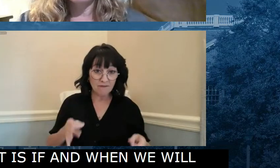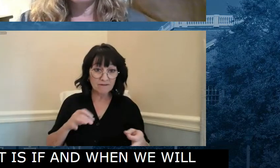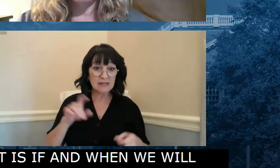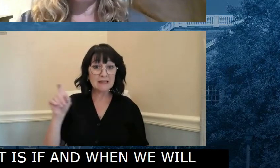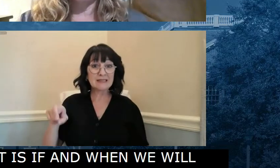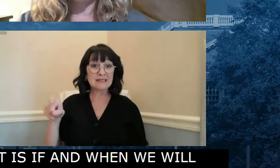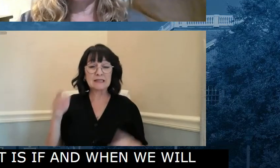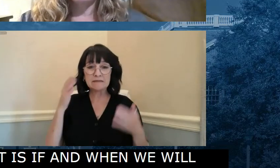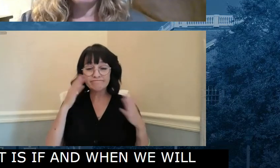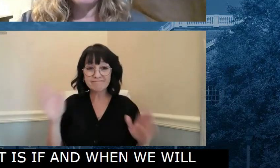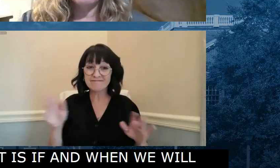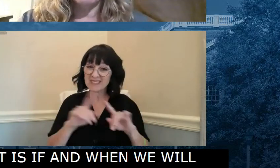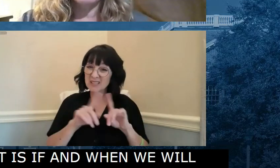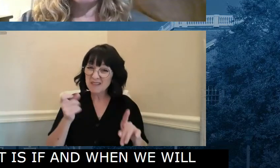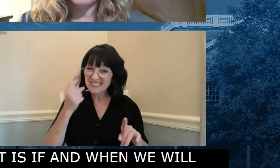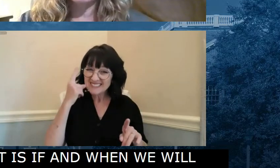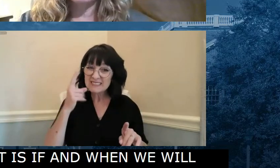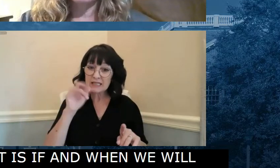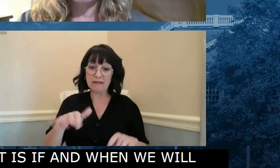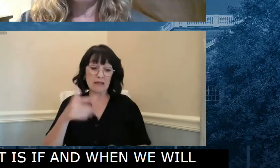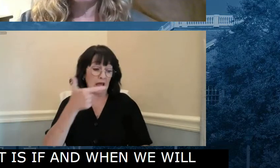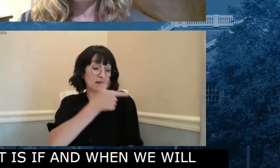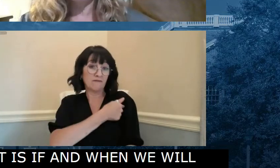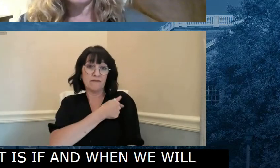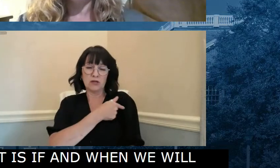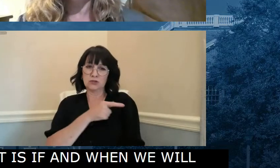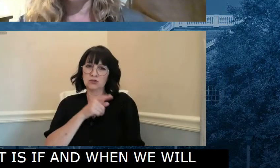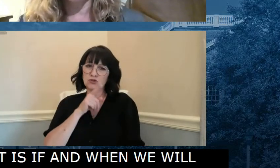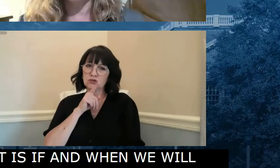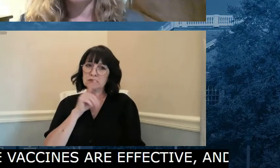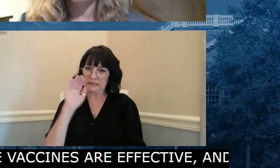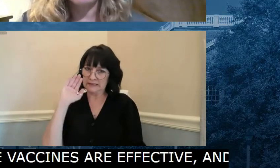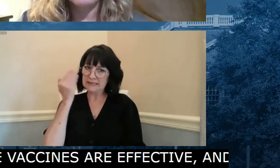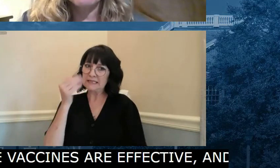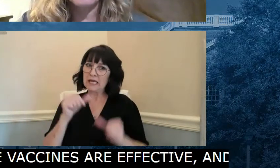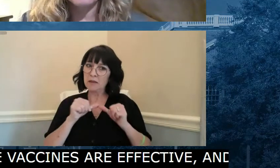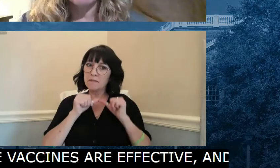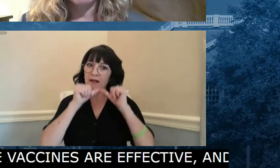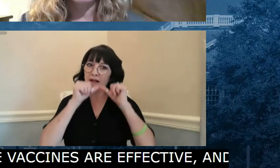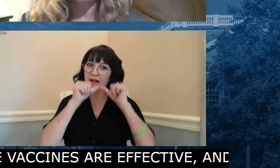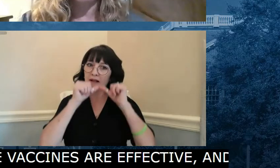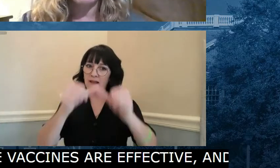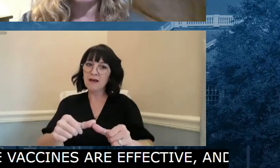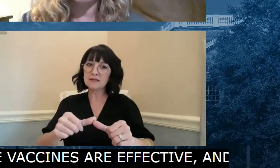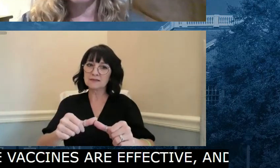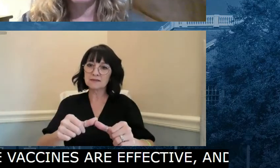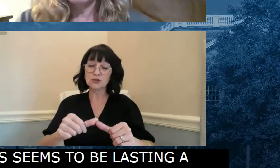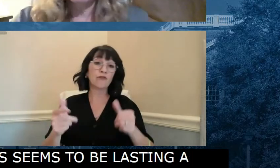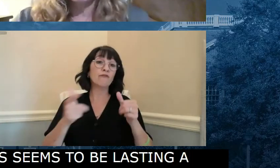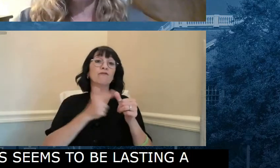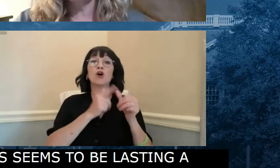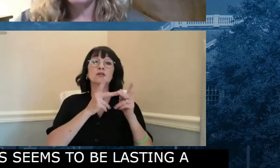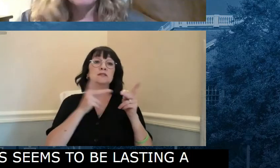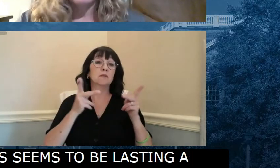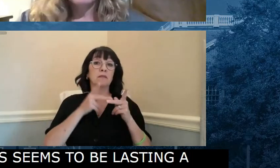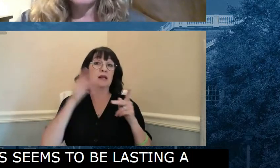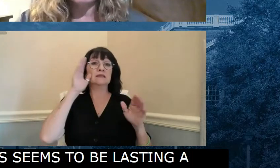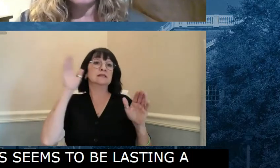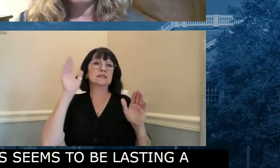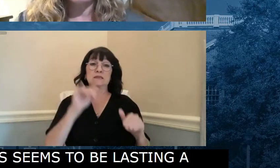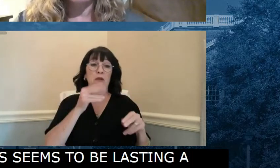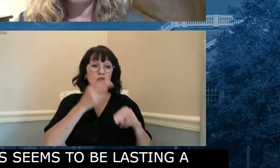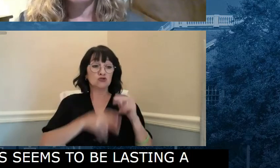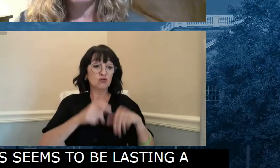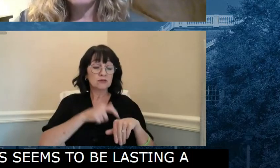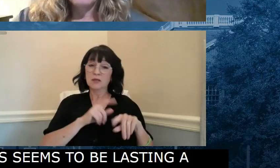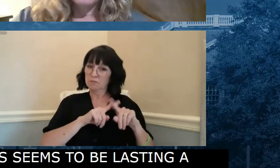and the immunity from these vaccines seems to be lasting a little longer than was expected, which is really